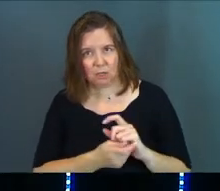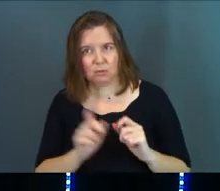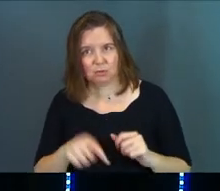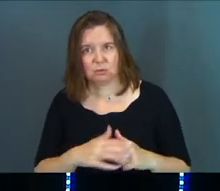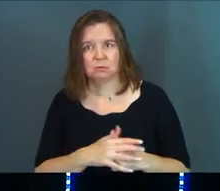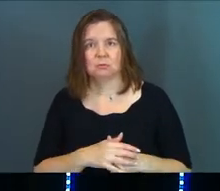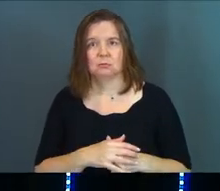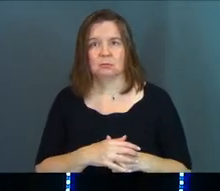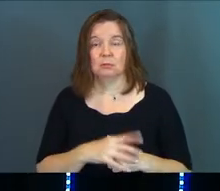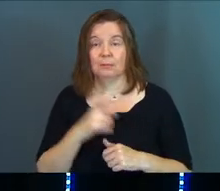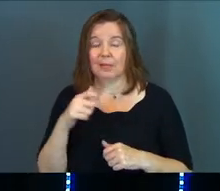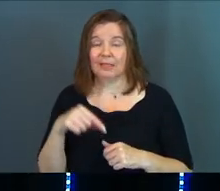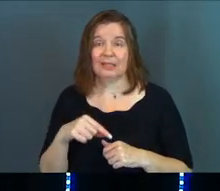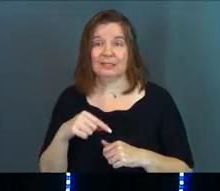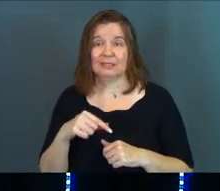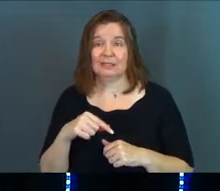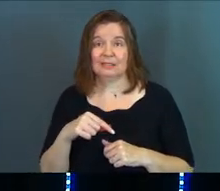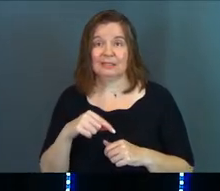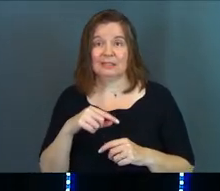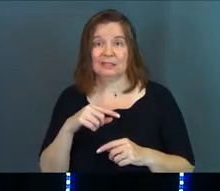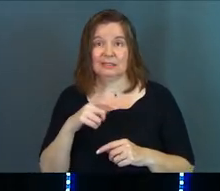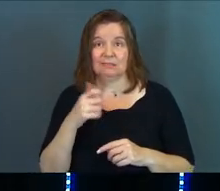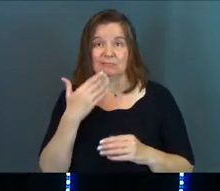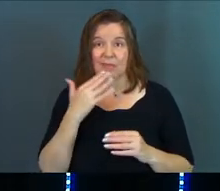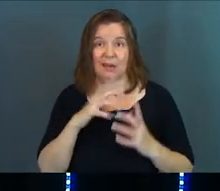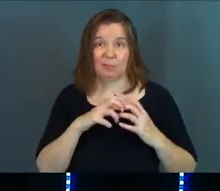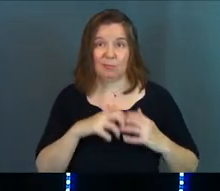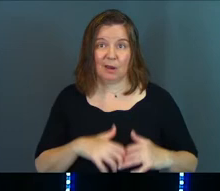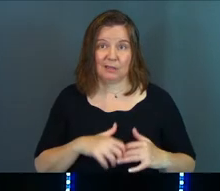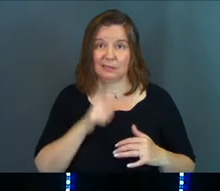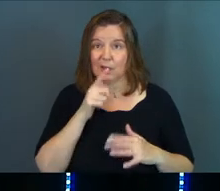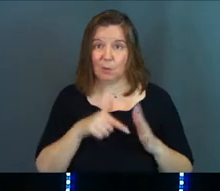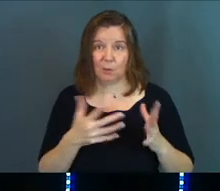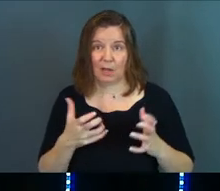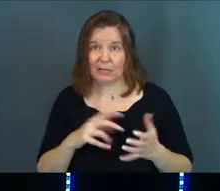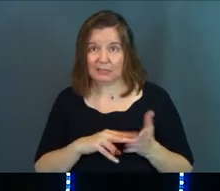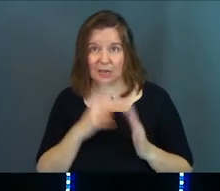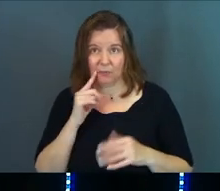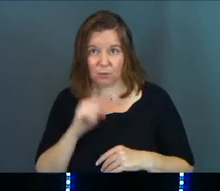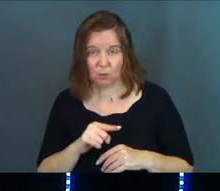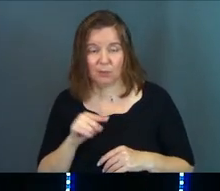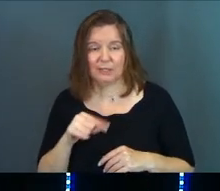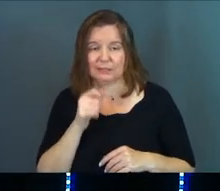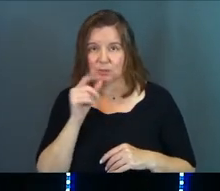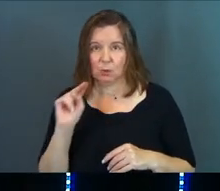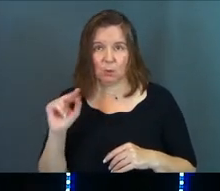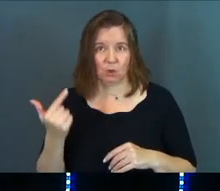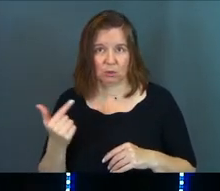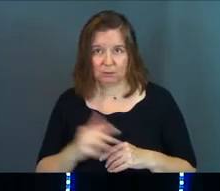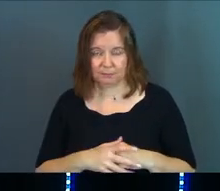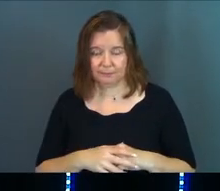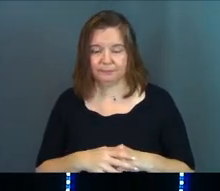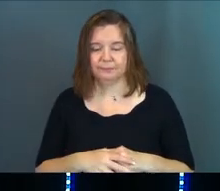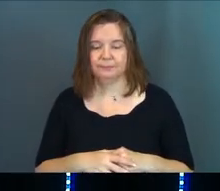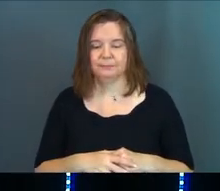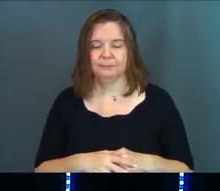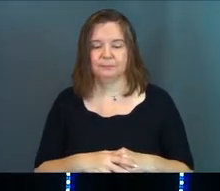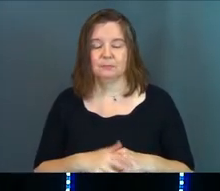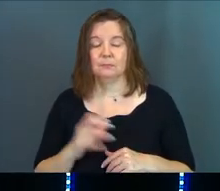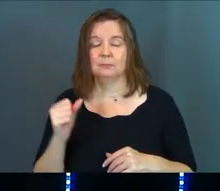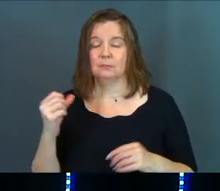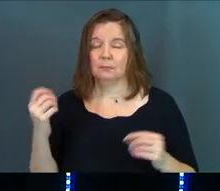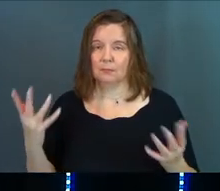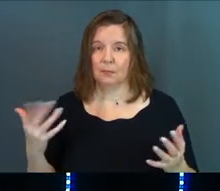change. Because this is eating at you. This is breaking you down. This is not what I intended for you. This is no good.